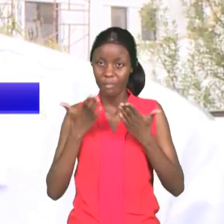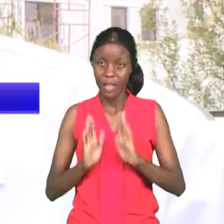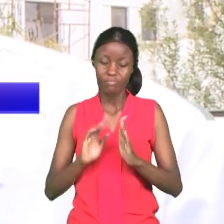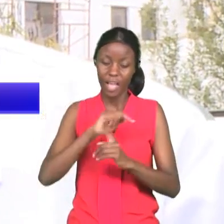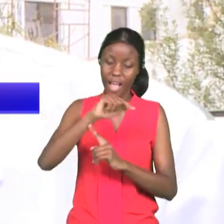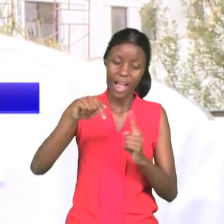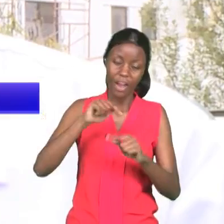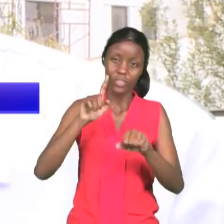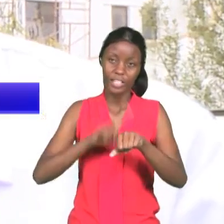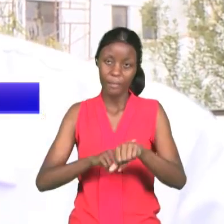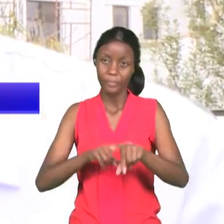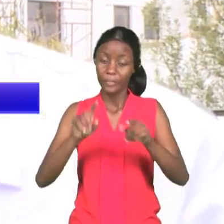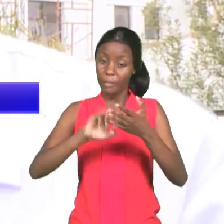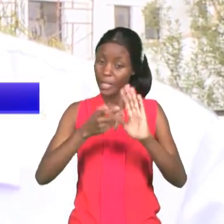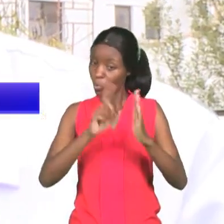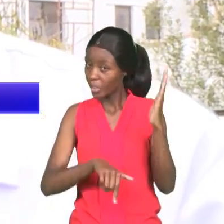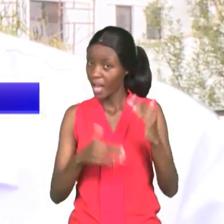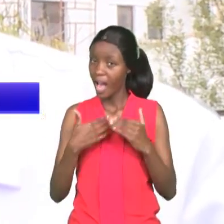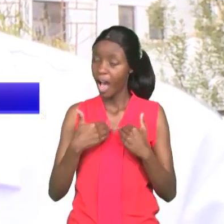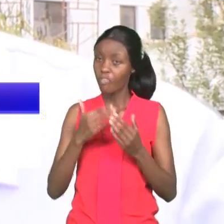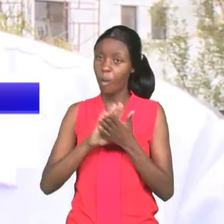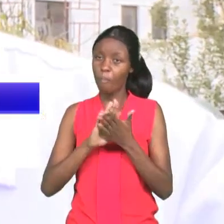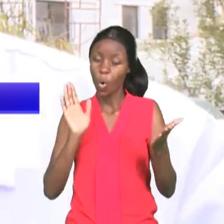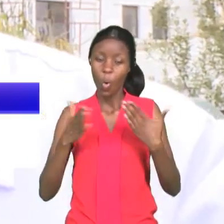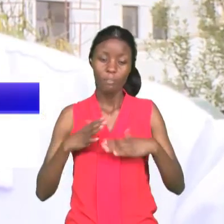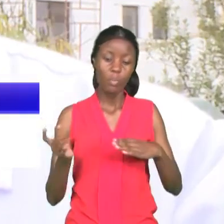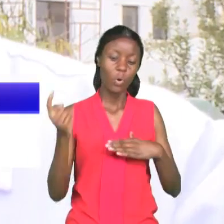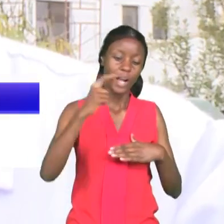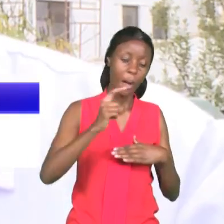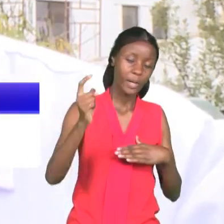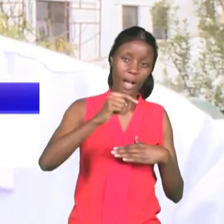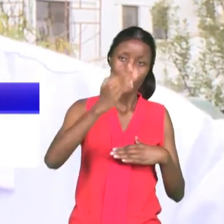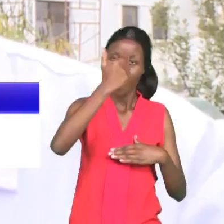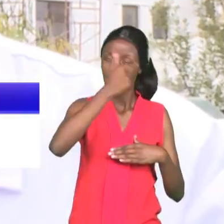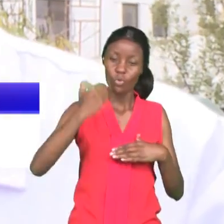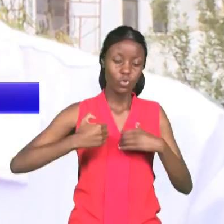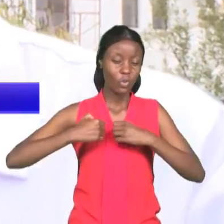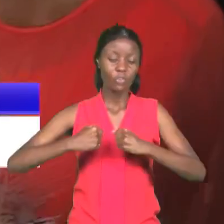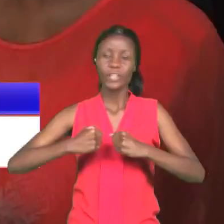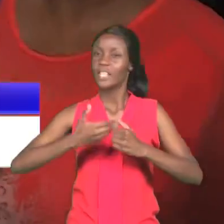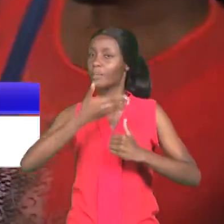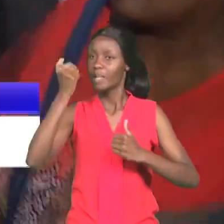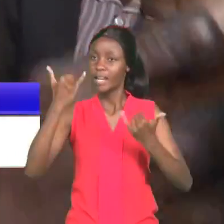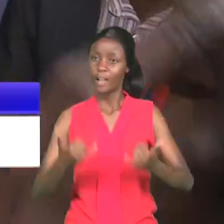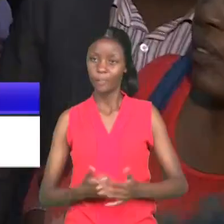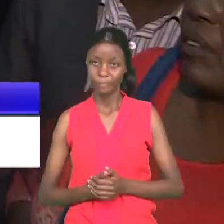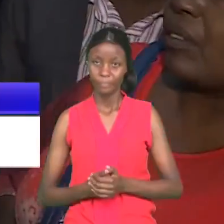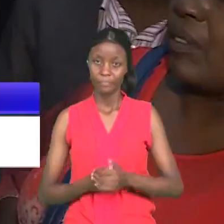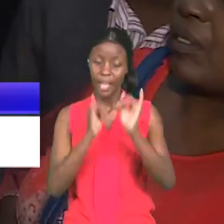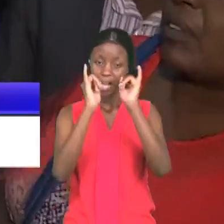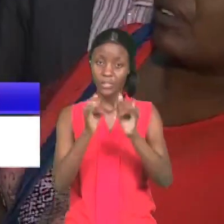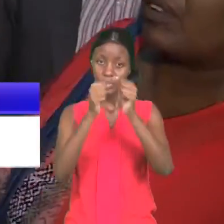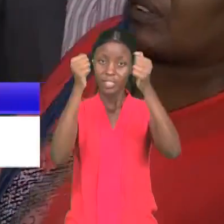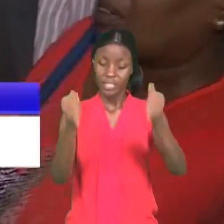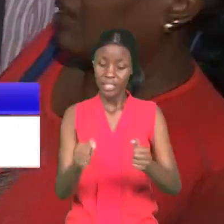time. And with that, we'll have more wananchi coming in because the confidence in the hospital will be built up. Along with the new system in place,